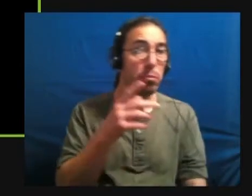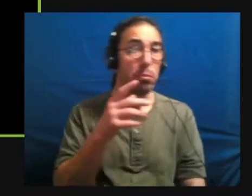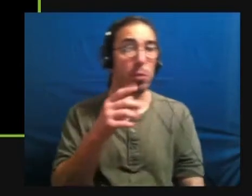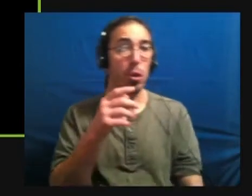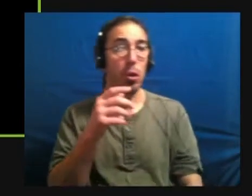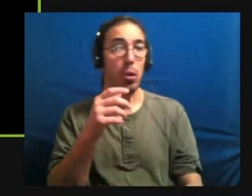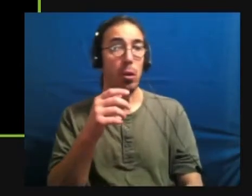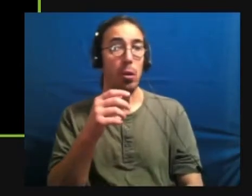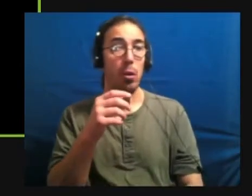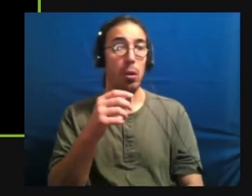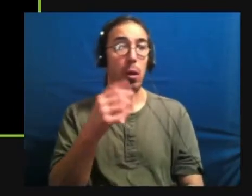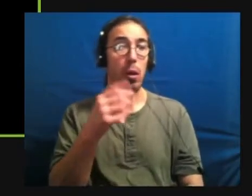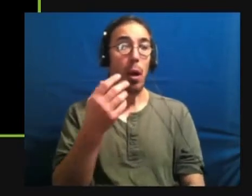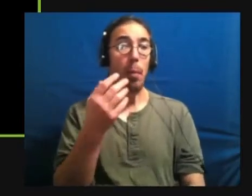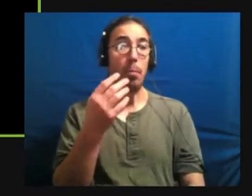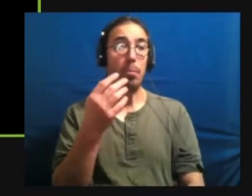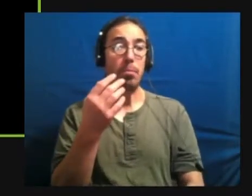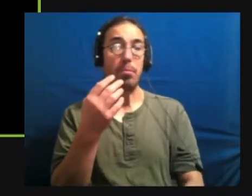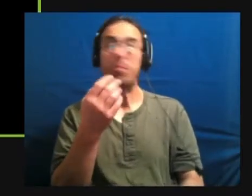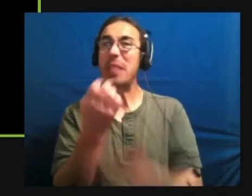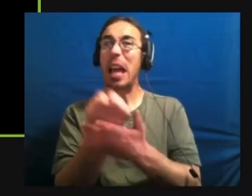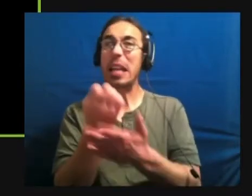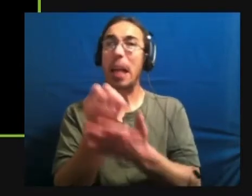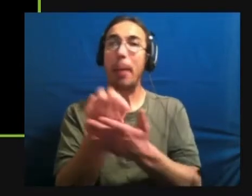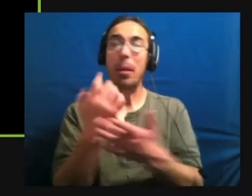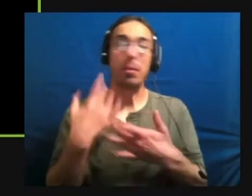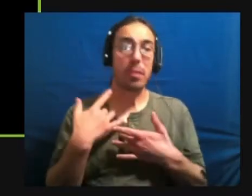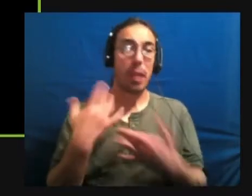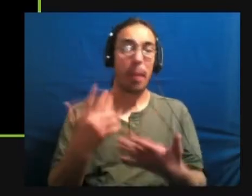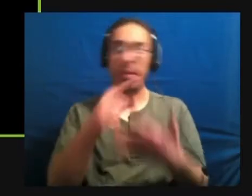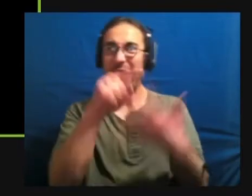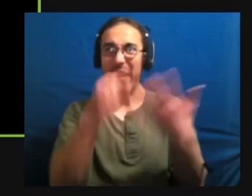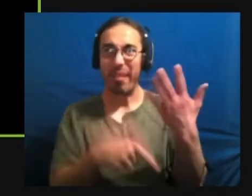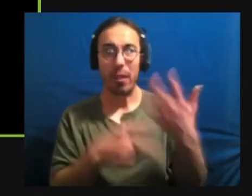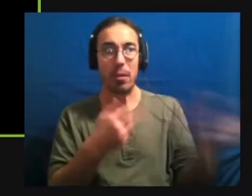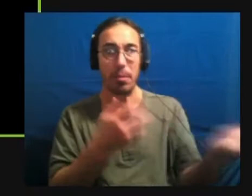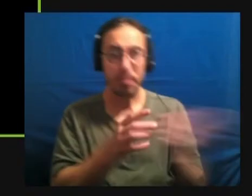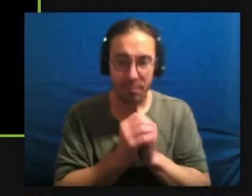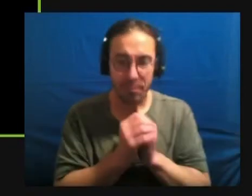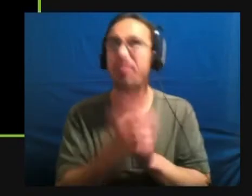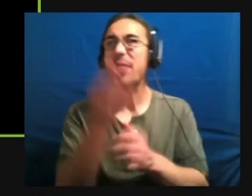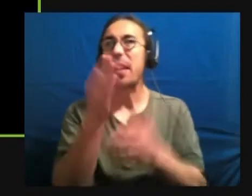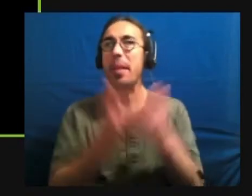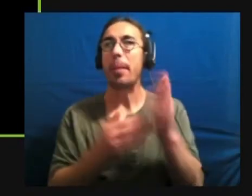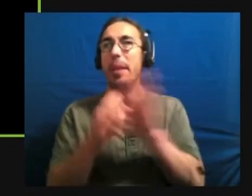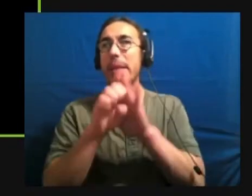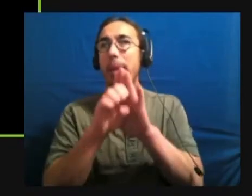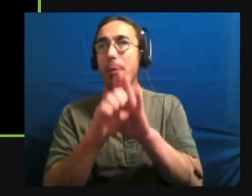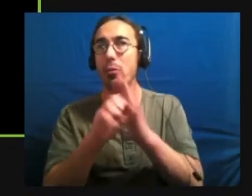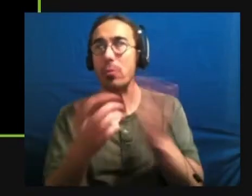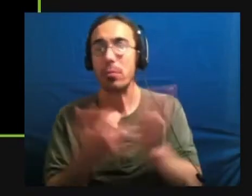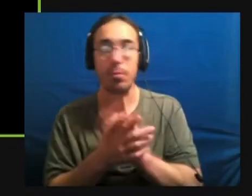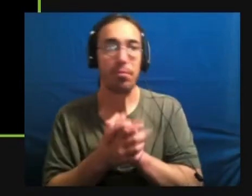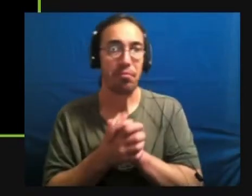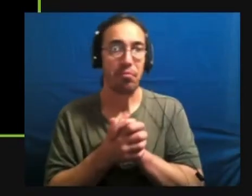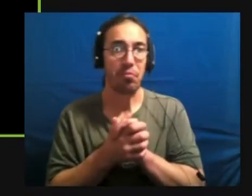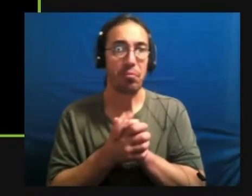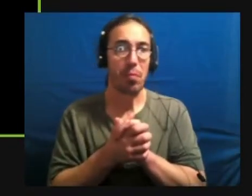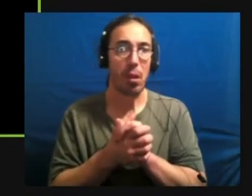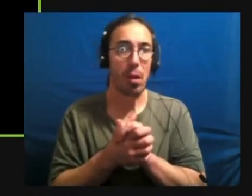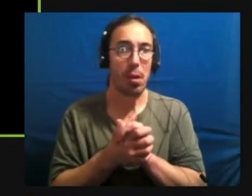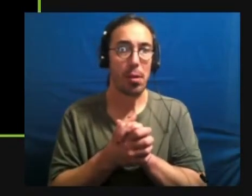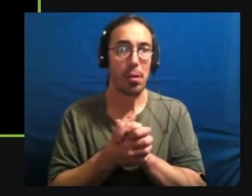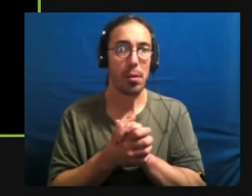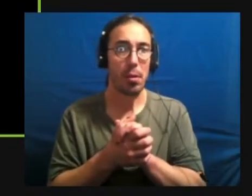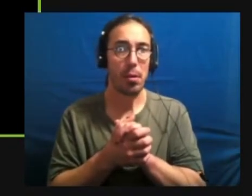neighborhood, ethnicity. And this isn't an exhaustive list, but just some of the components that can make up a